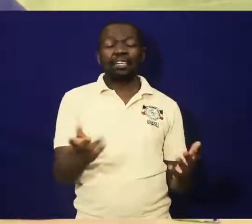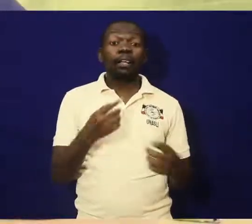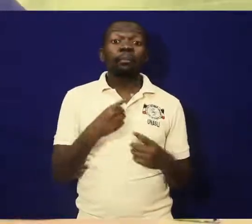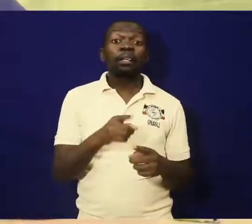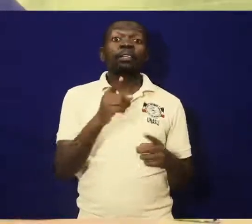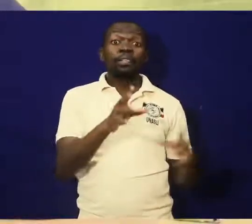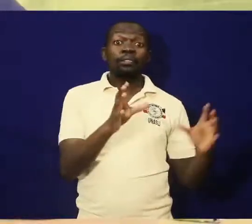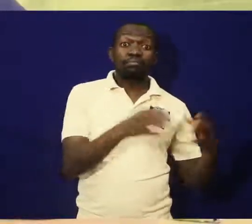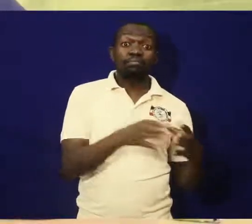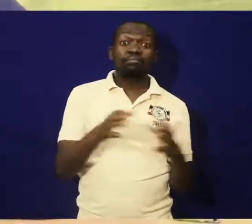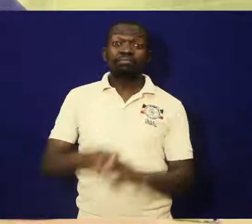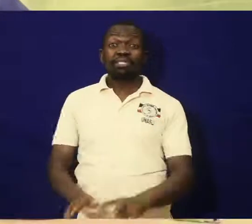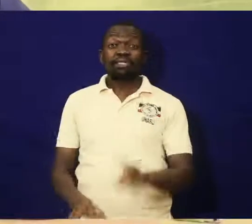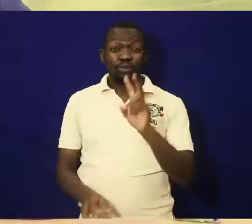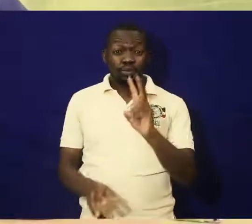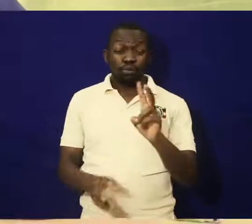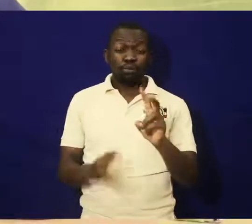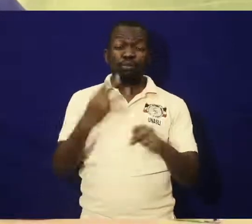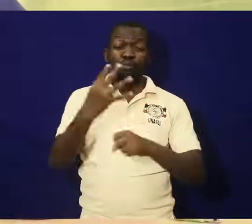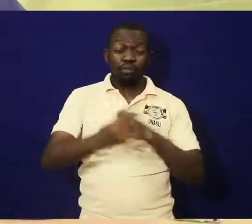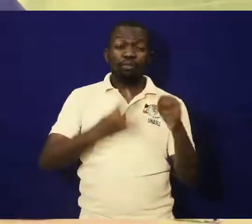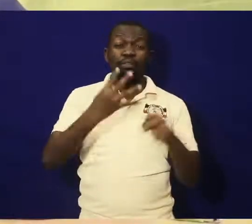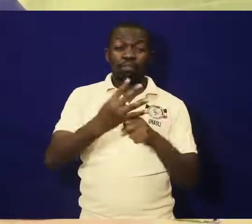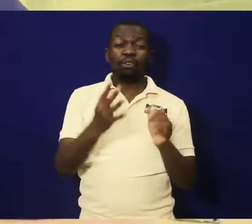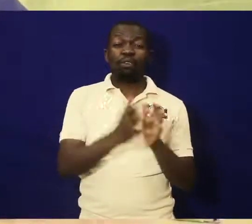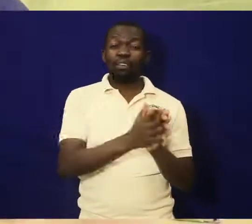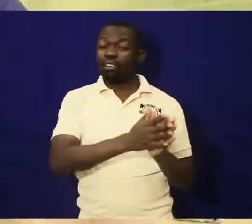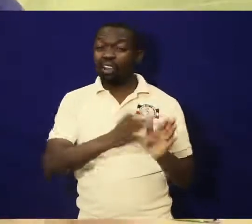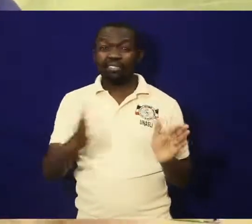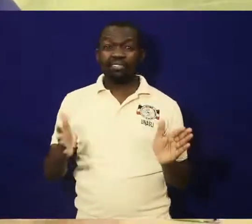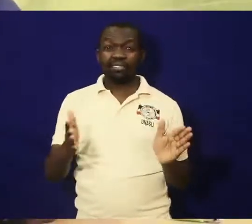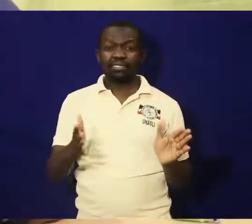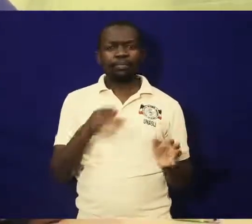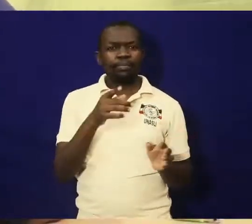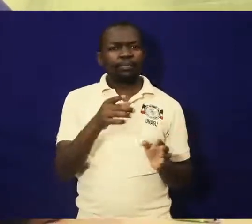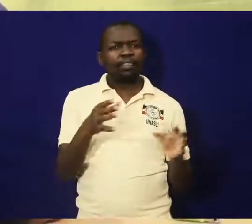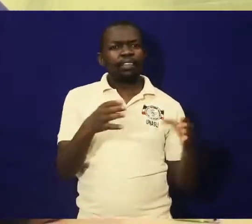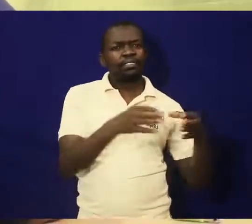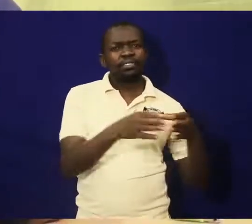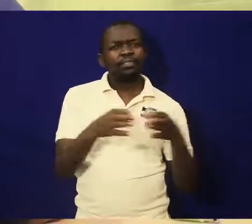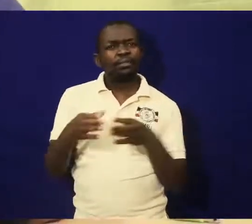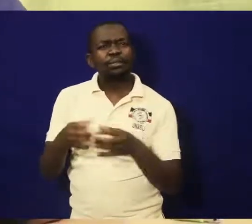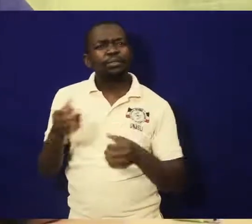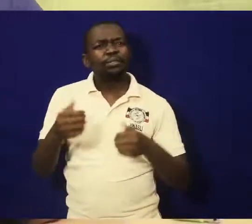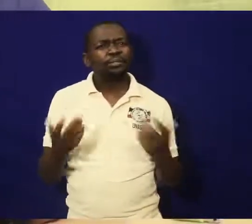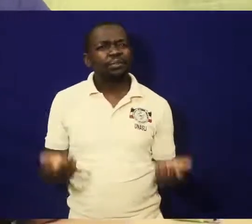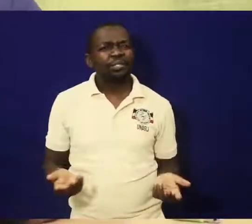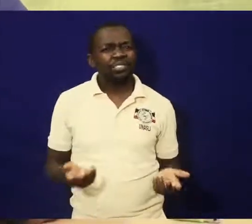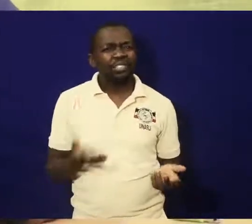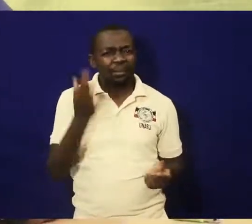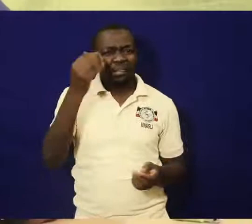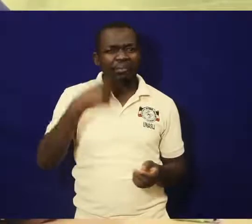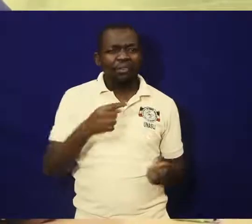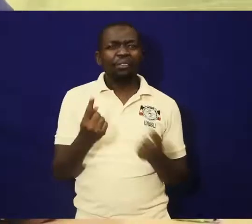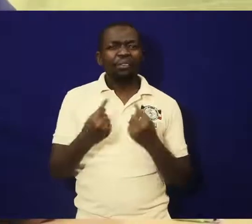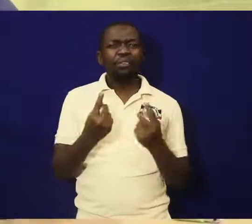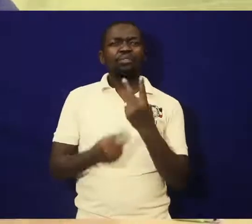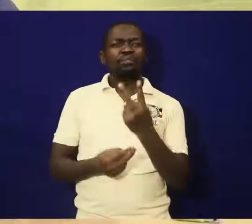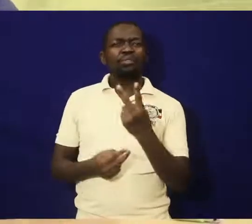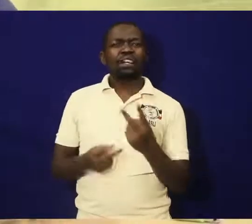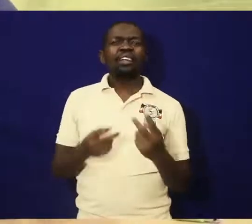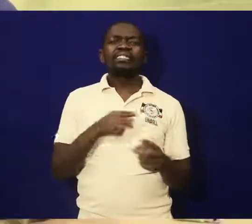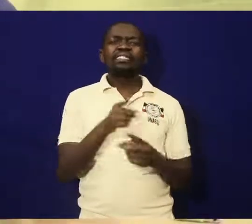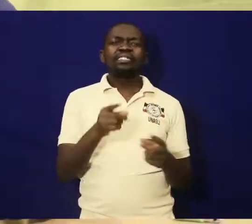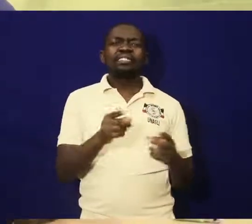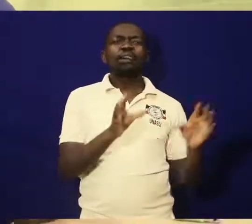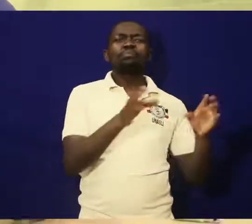took 4 years. What were these groups? We're talking about the two groups. How